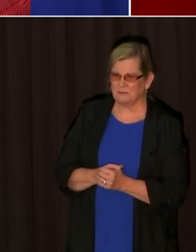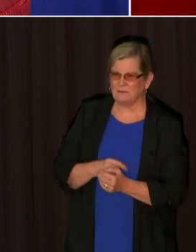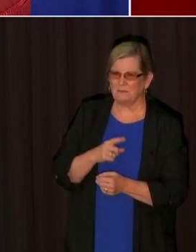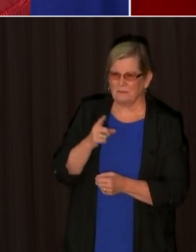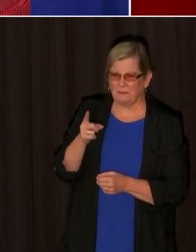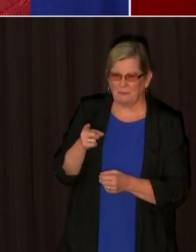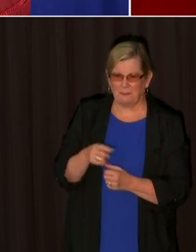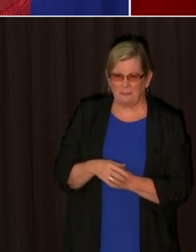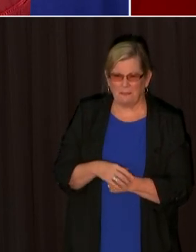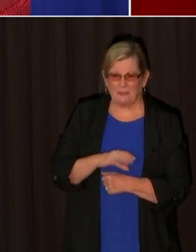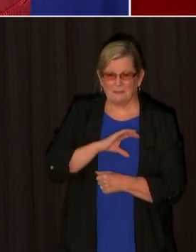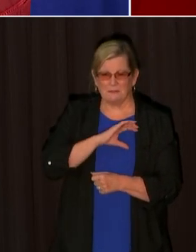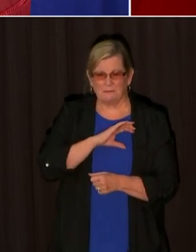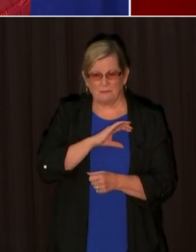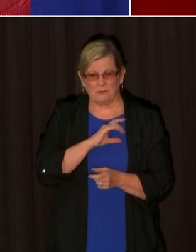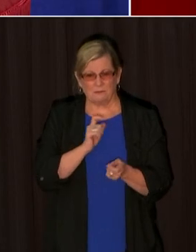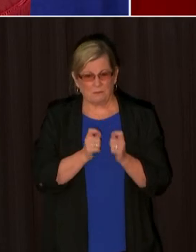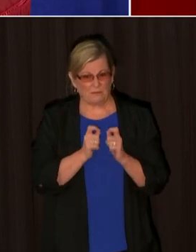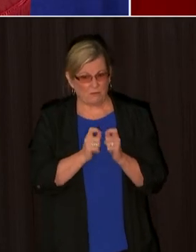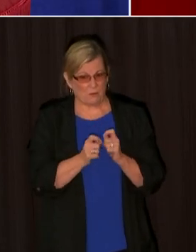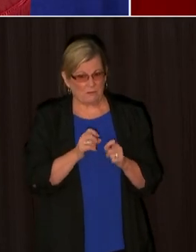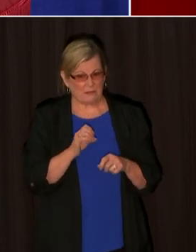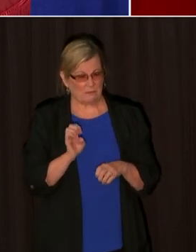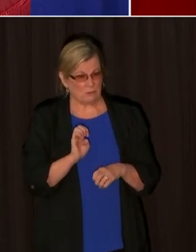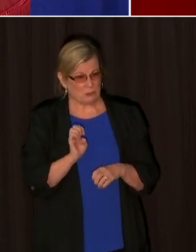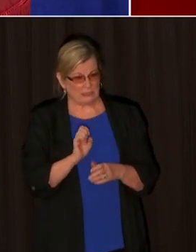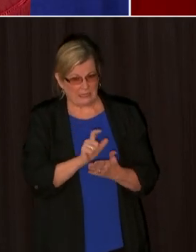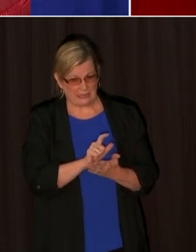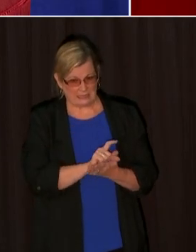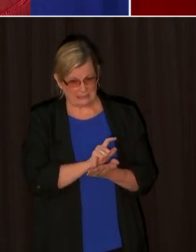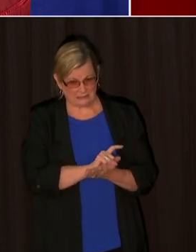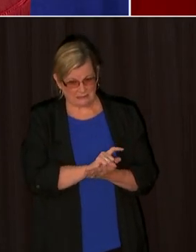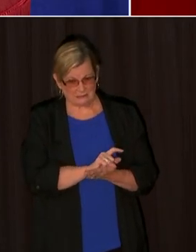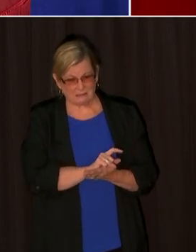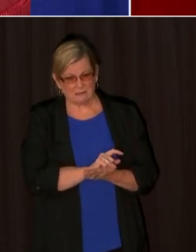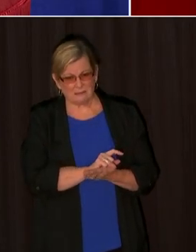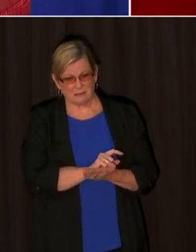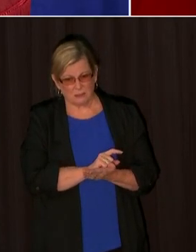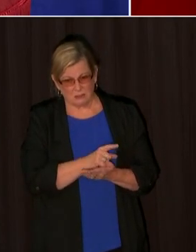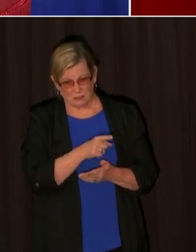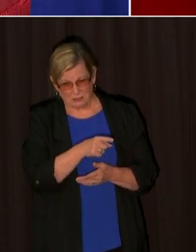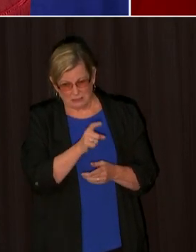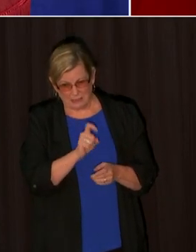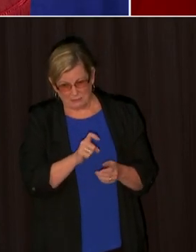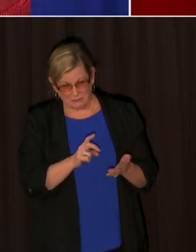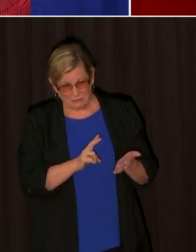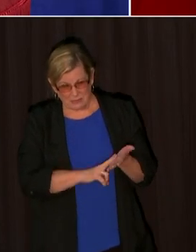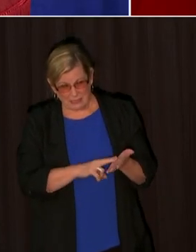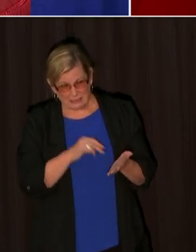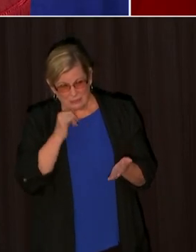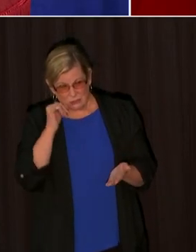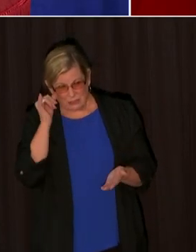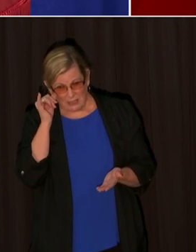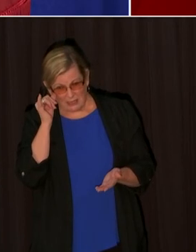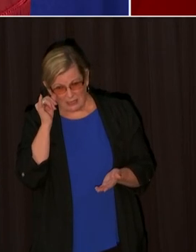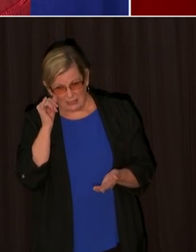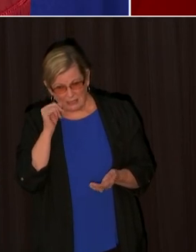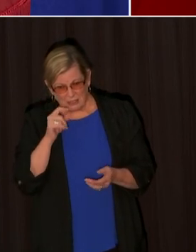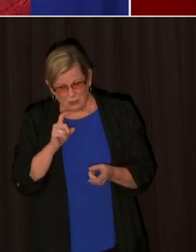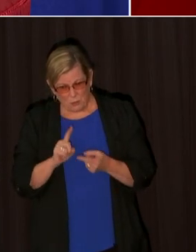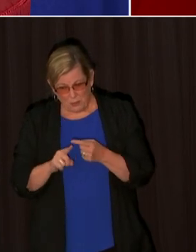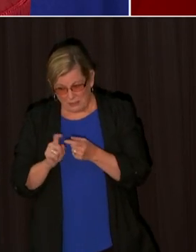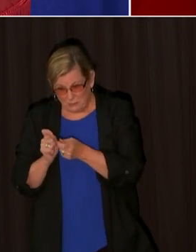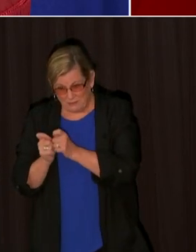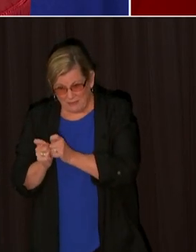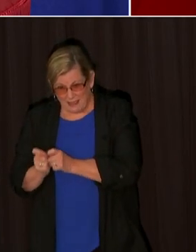reform emergency legislation that I guess what you were set to sign yesterday, but they redid that, and now it appears